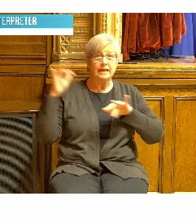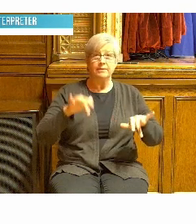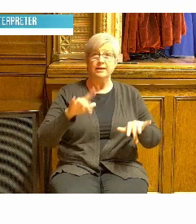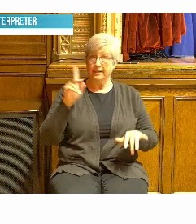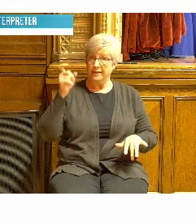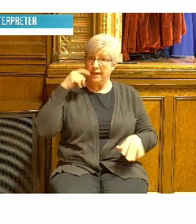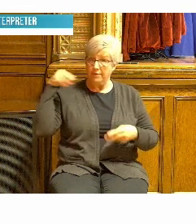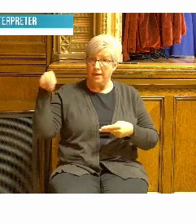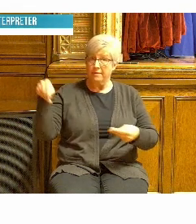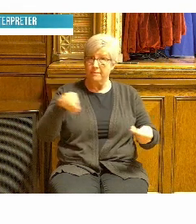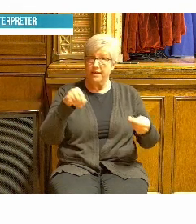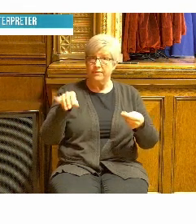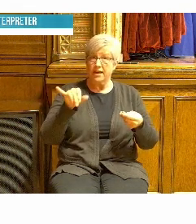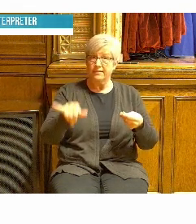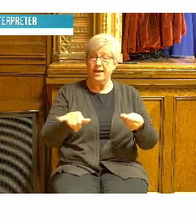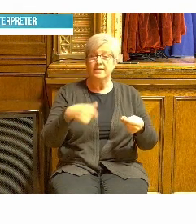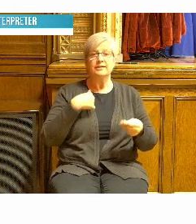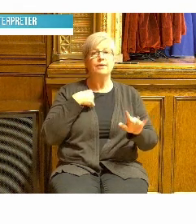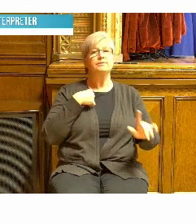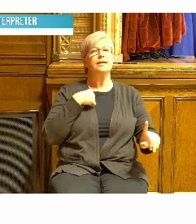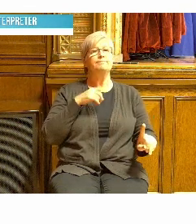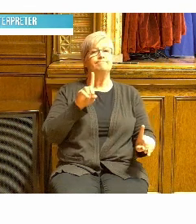care of them, I was like,